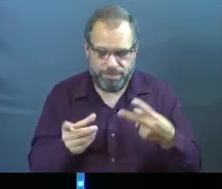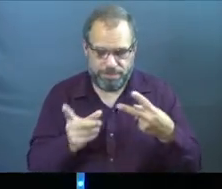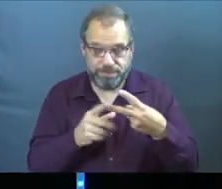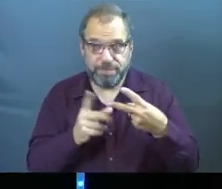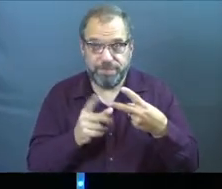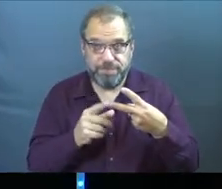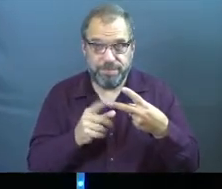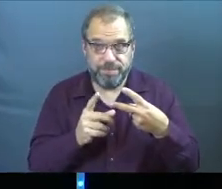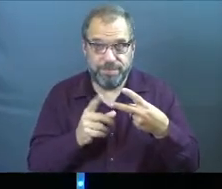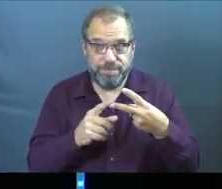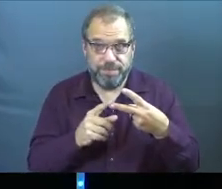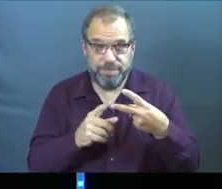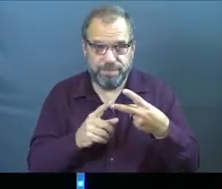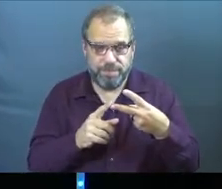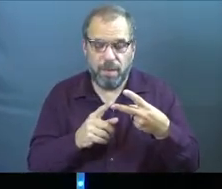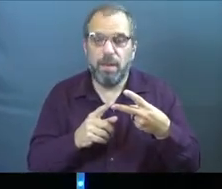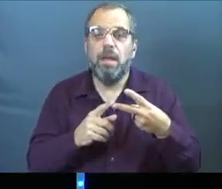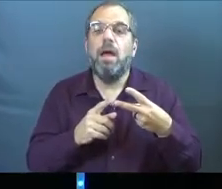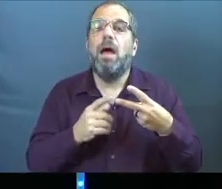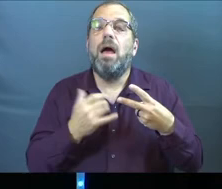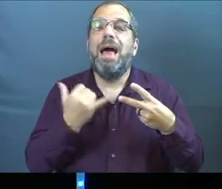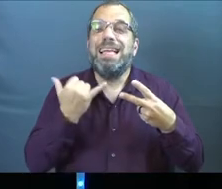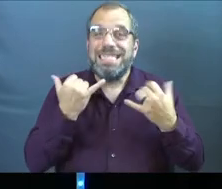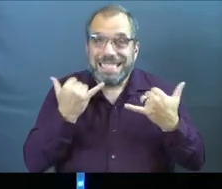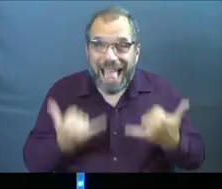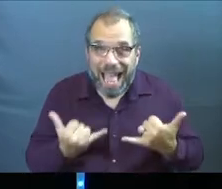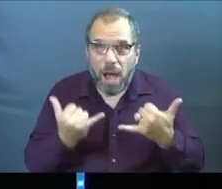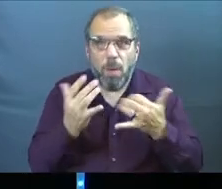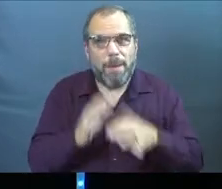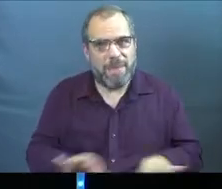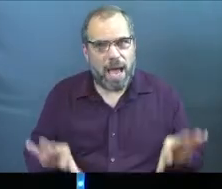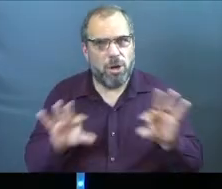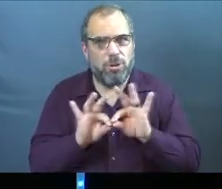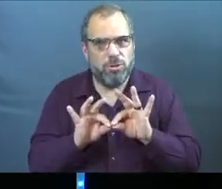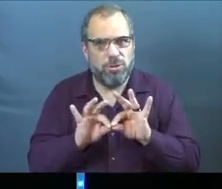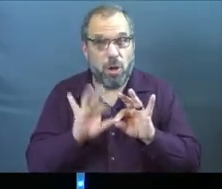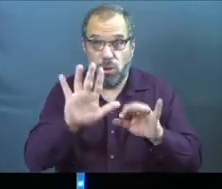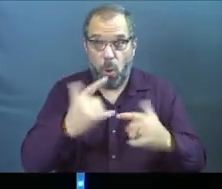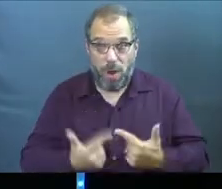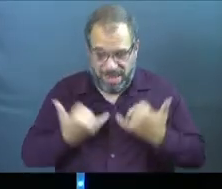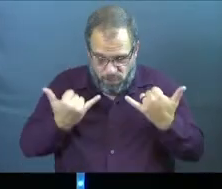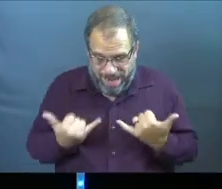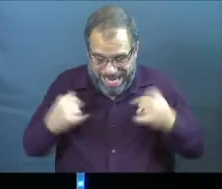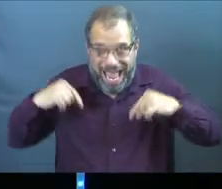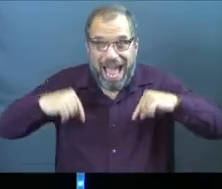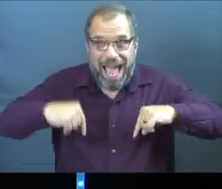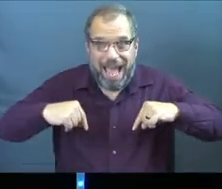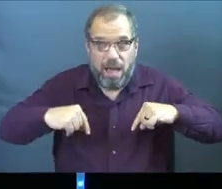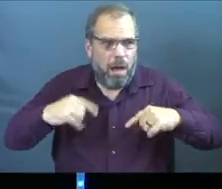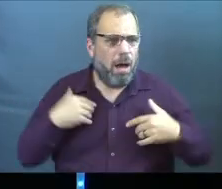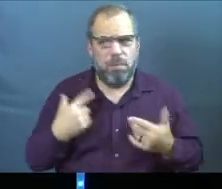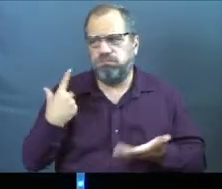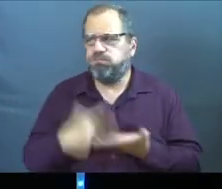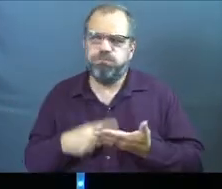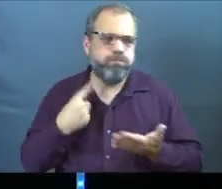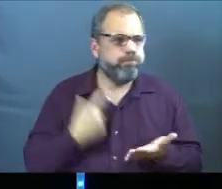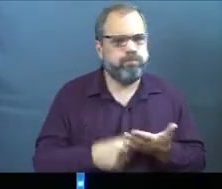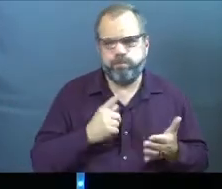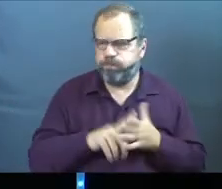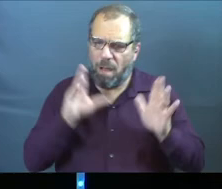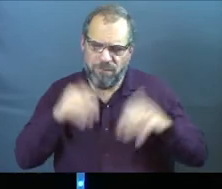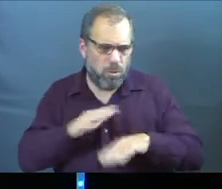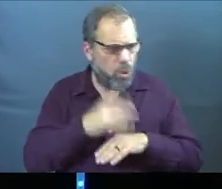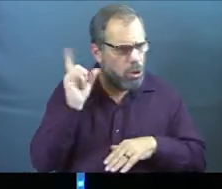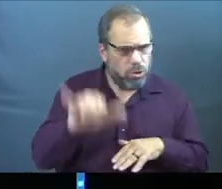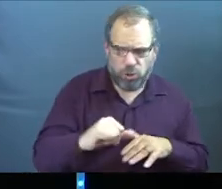thing, last thing, now matters. Your life right now matters. We get in these conversations and we're all focused